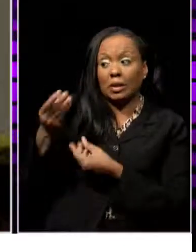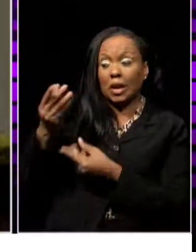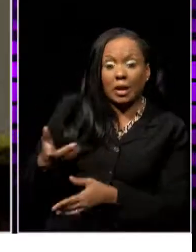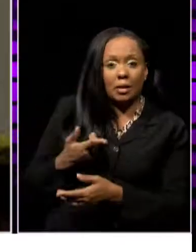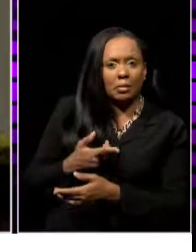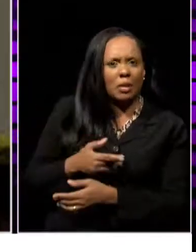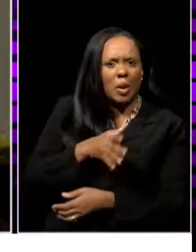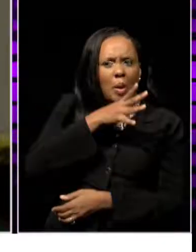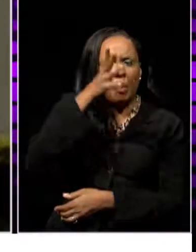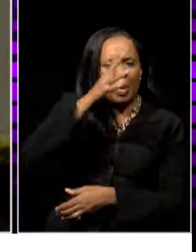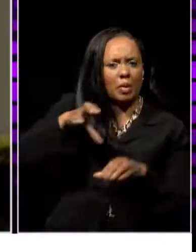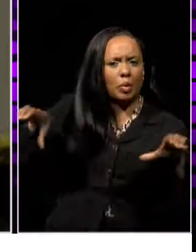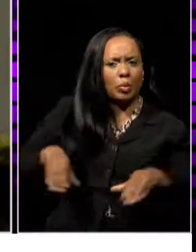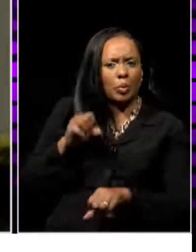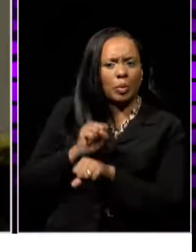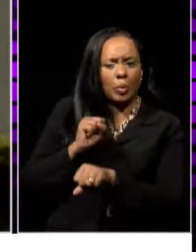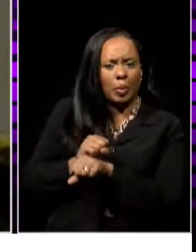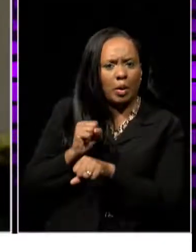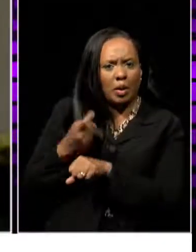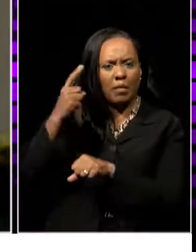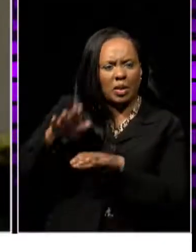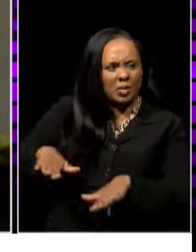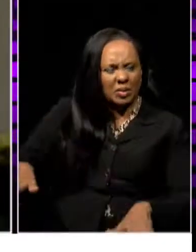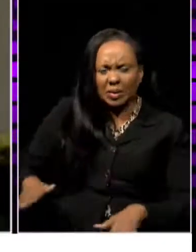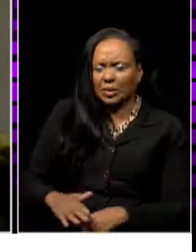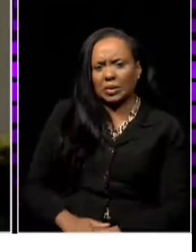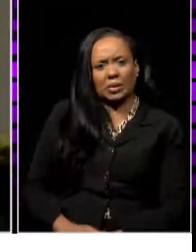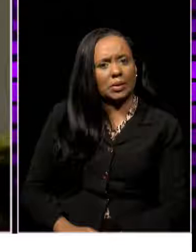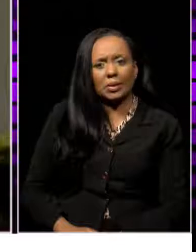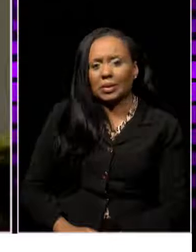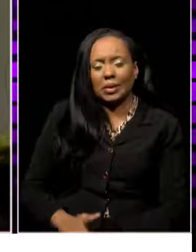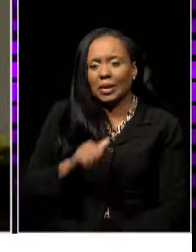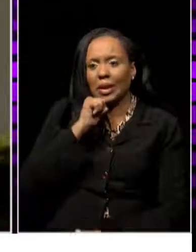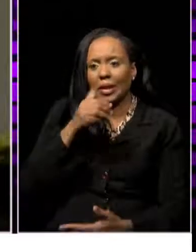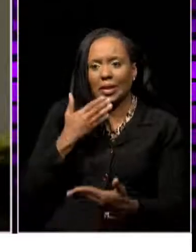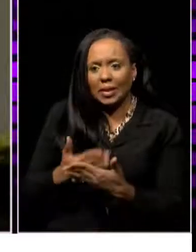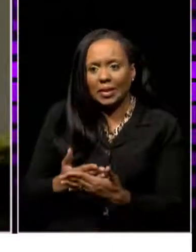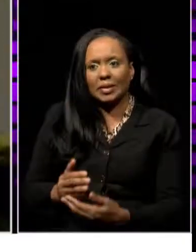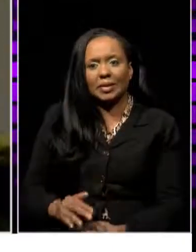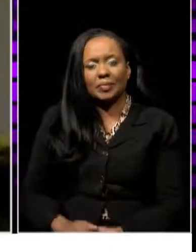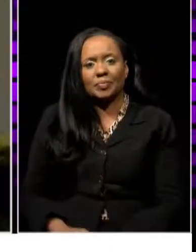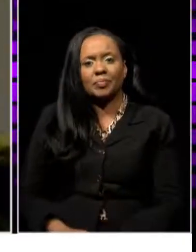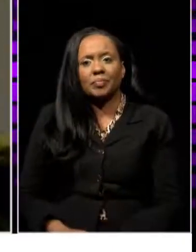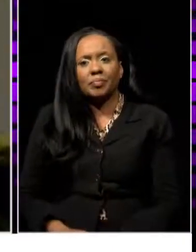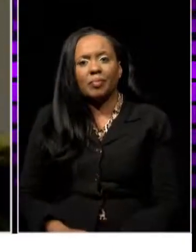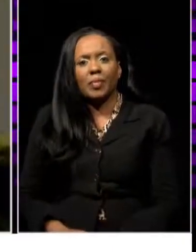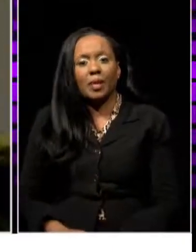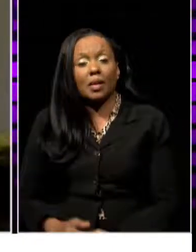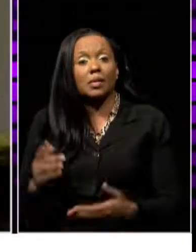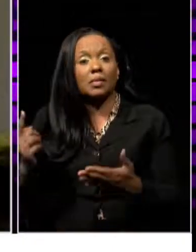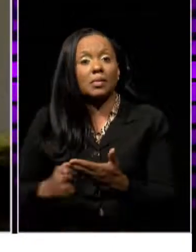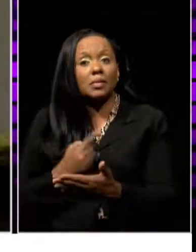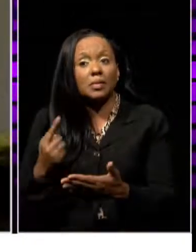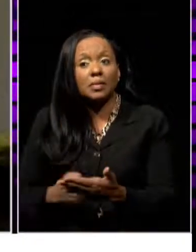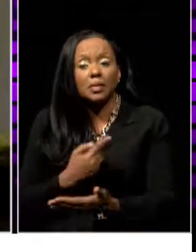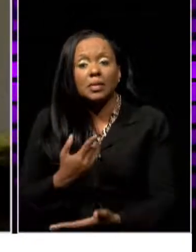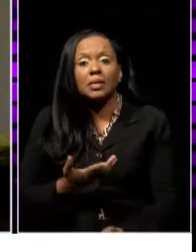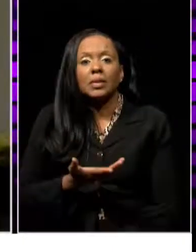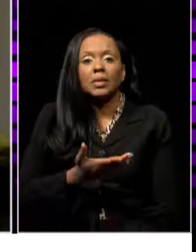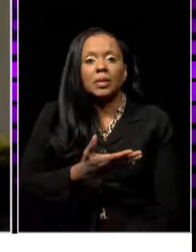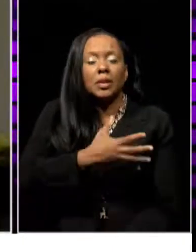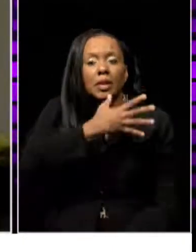for the children. And I believe that in many cases, that is what happens with parents, where the line or the bridge of the difference